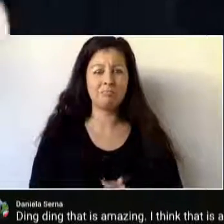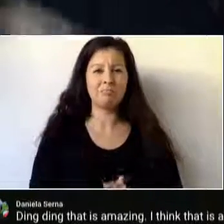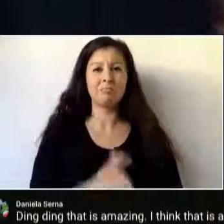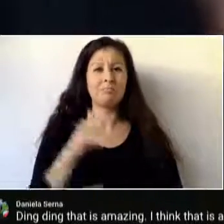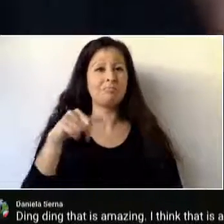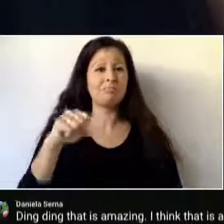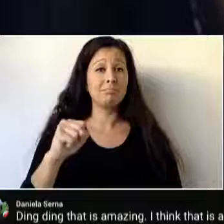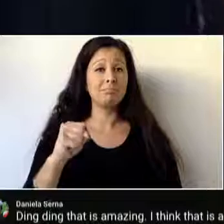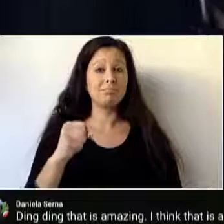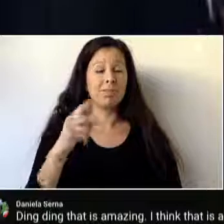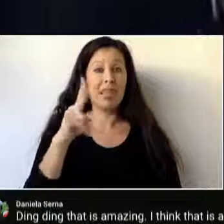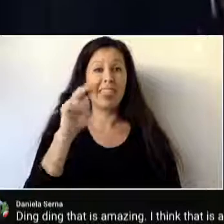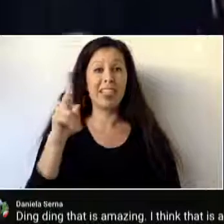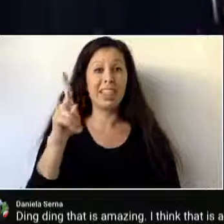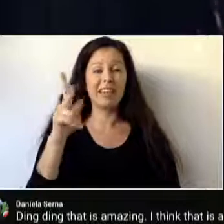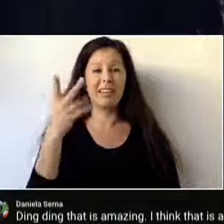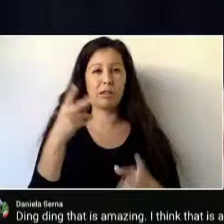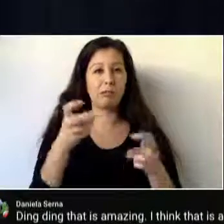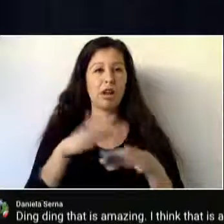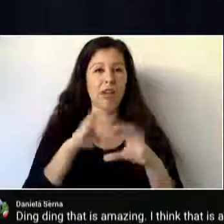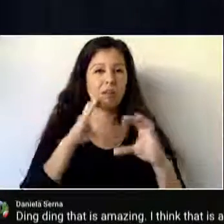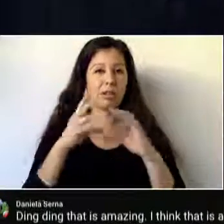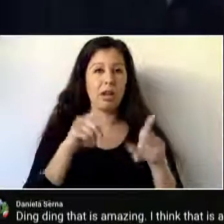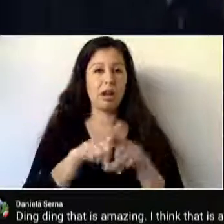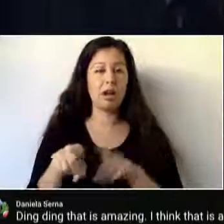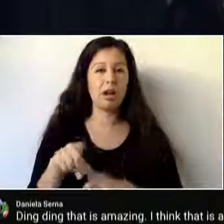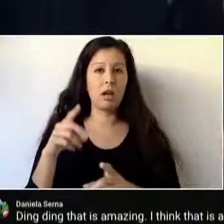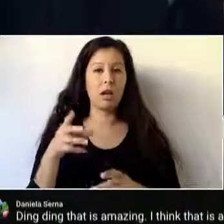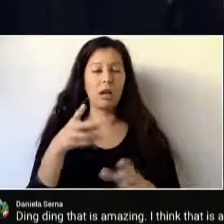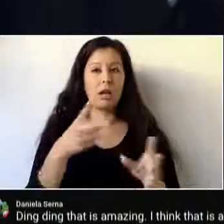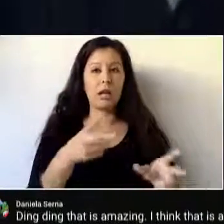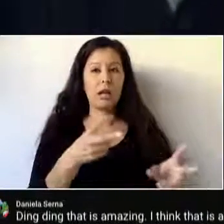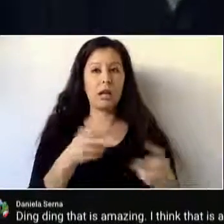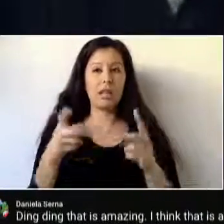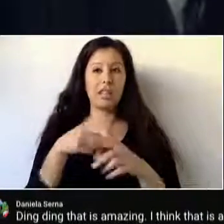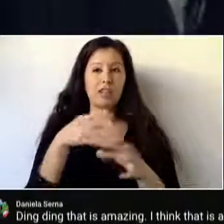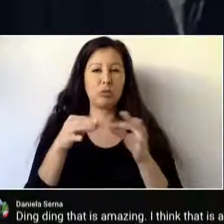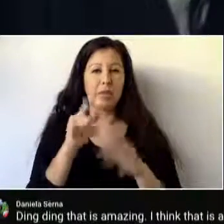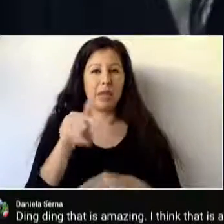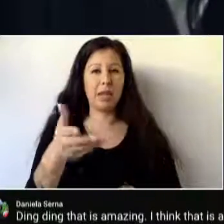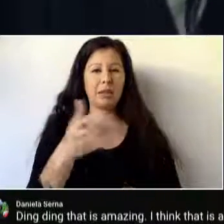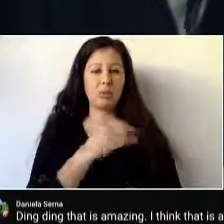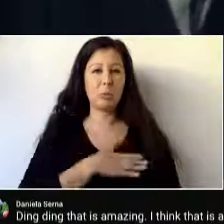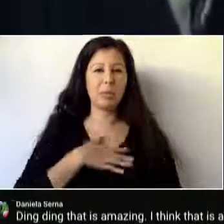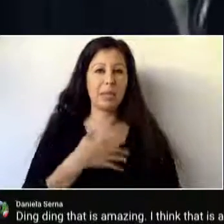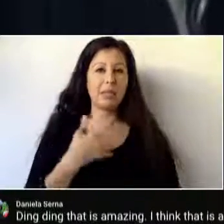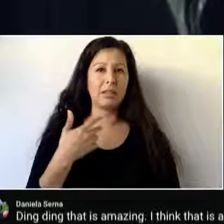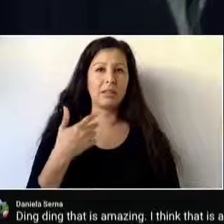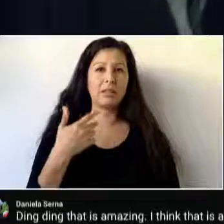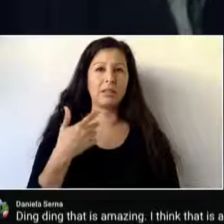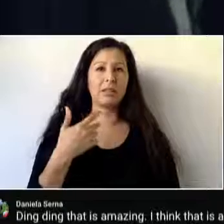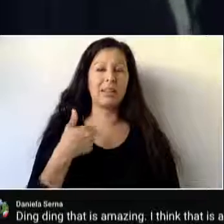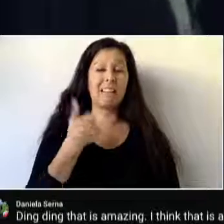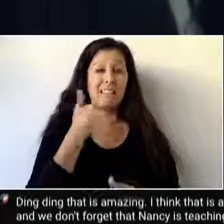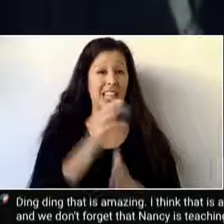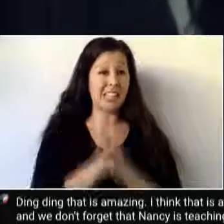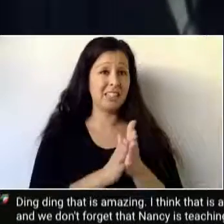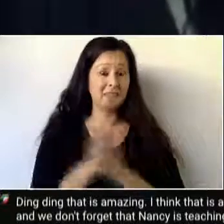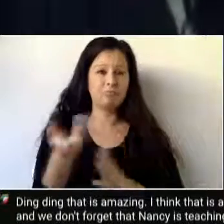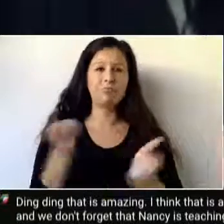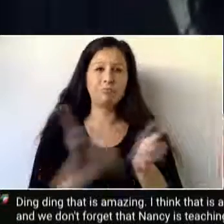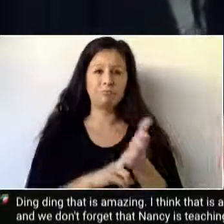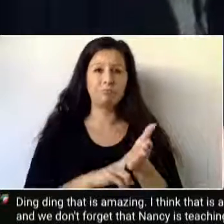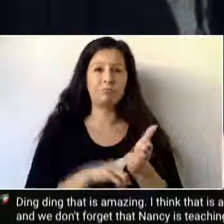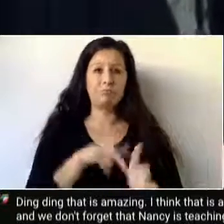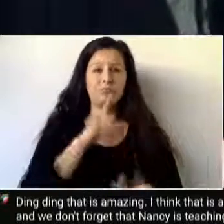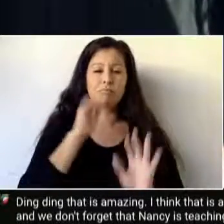I dropped the link in the chat. Also, it is linked in the description of this. So please, if you have any interest in it, please sign up. It's a